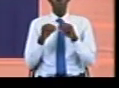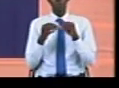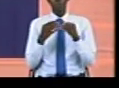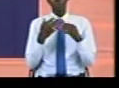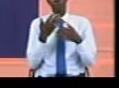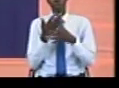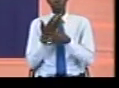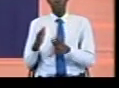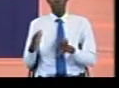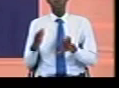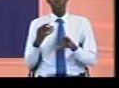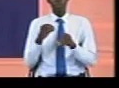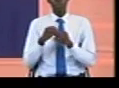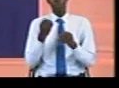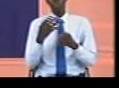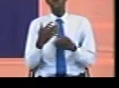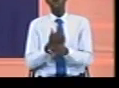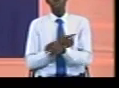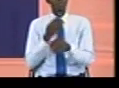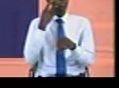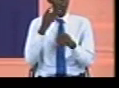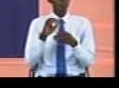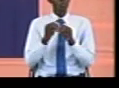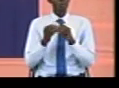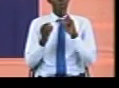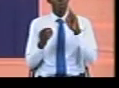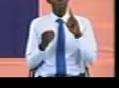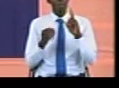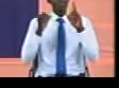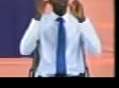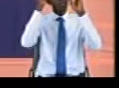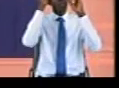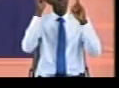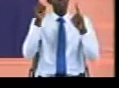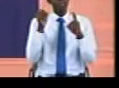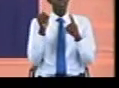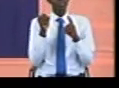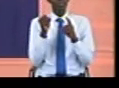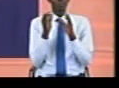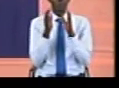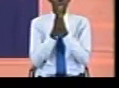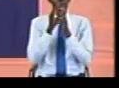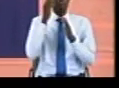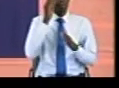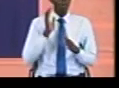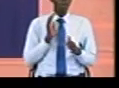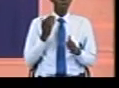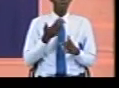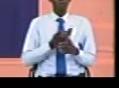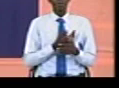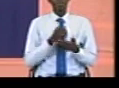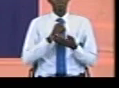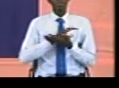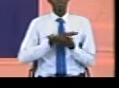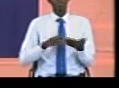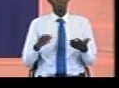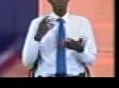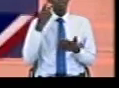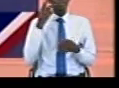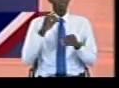our sanctification. It's prayer for our sanctification. We're looking at